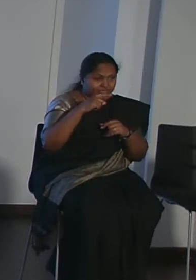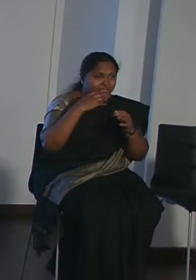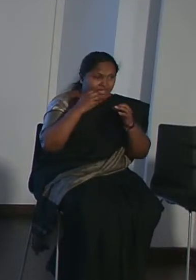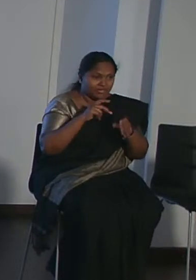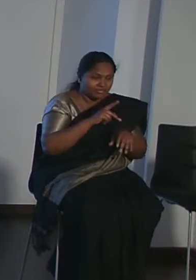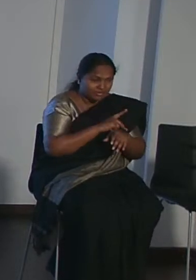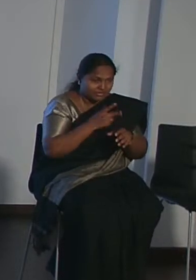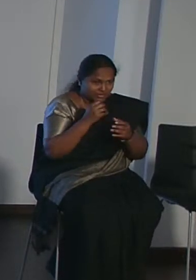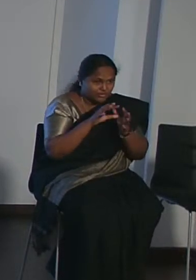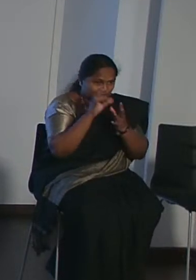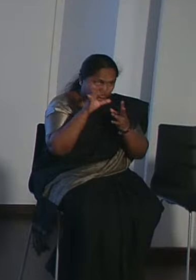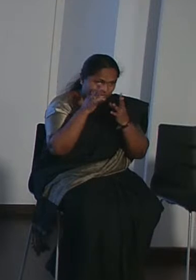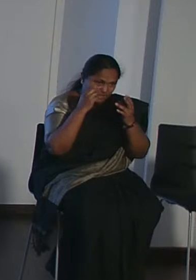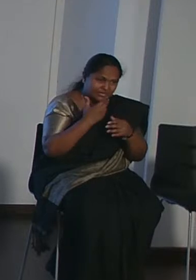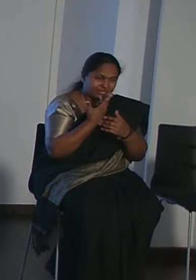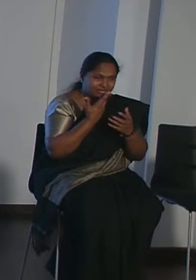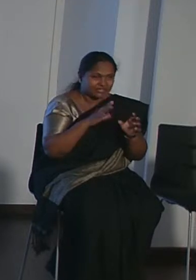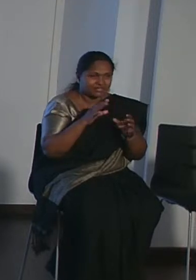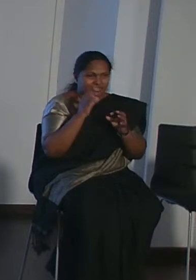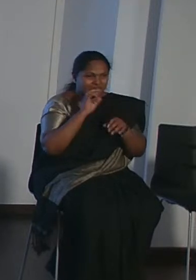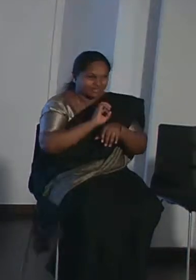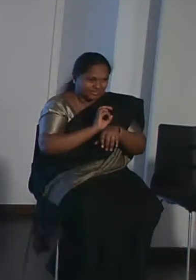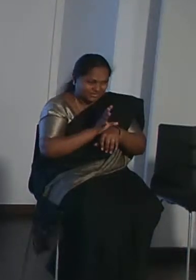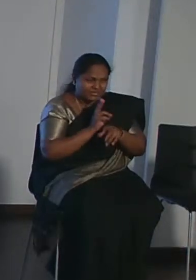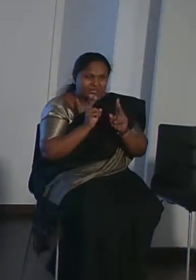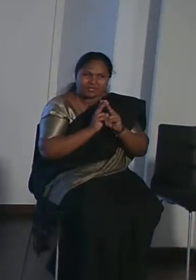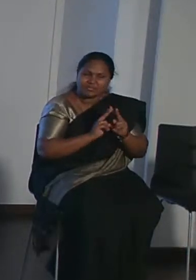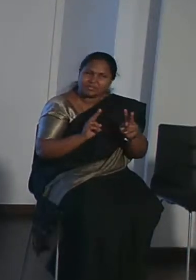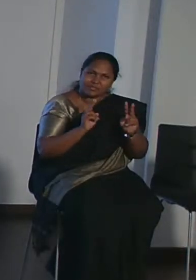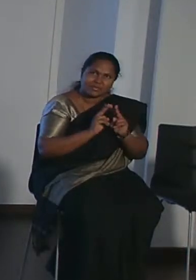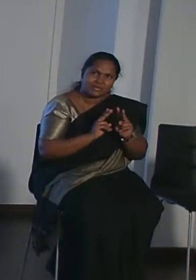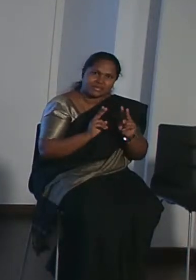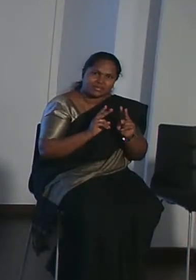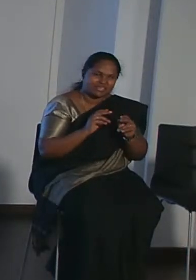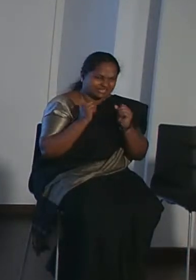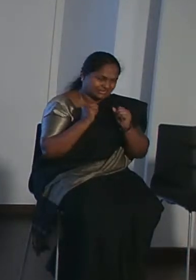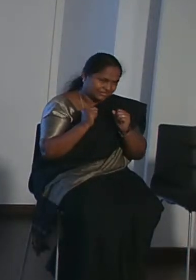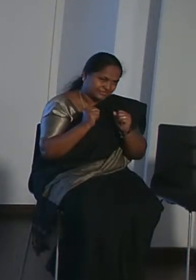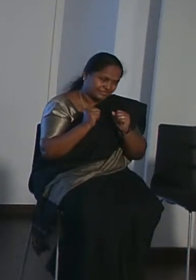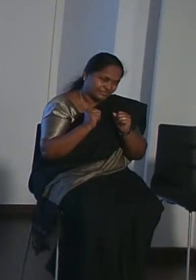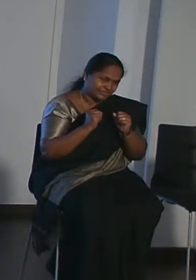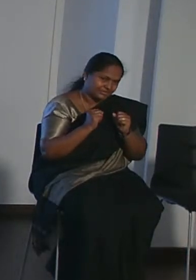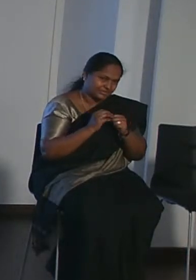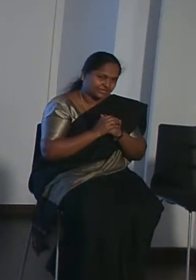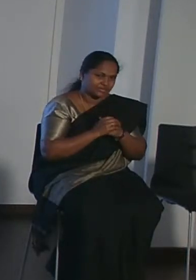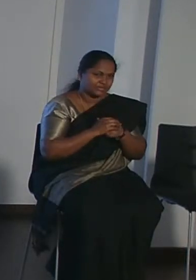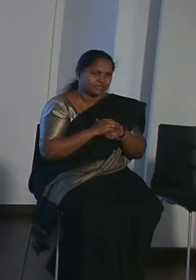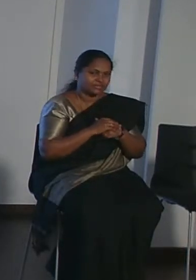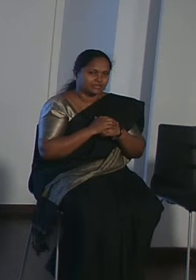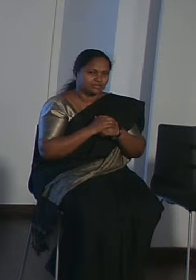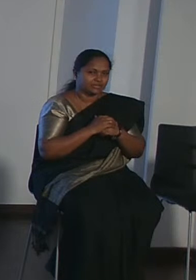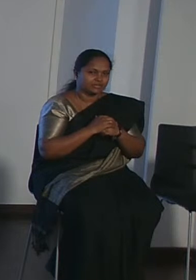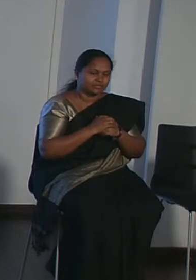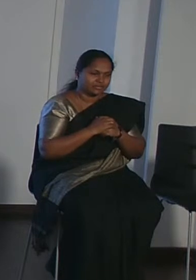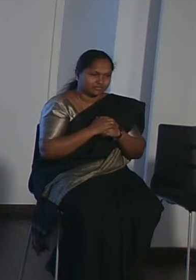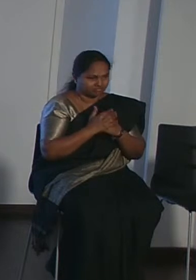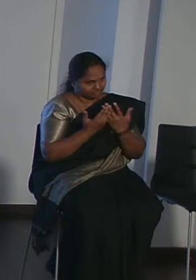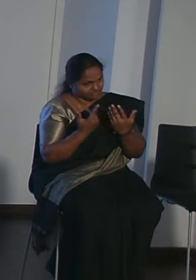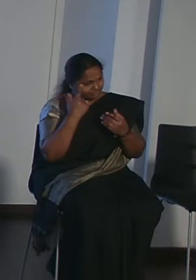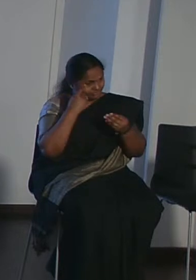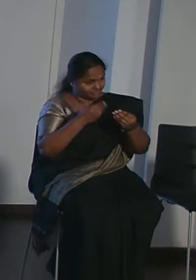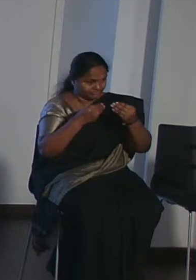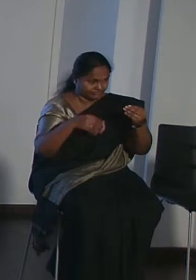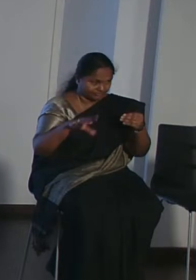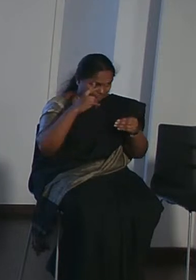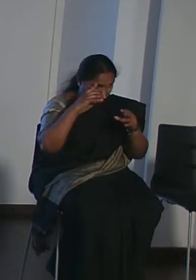exhibition cut short because of something like COVID was very difficult. And even these materials, it